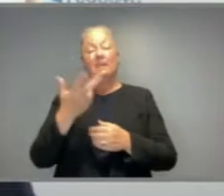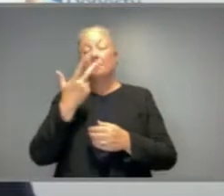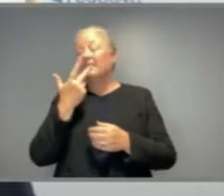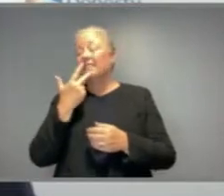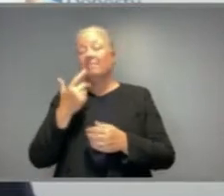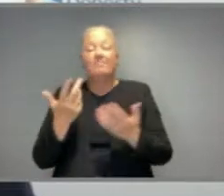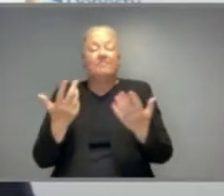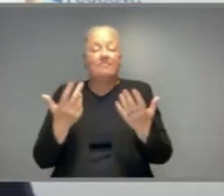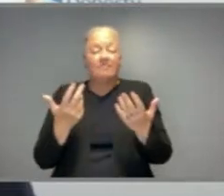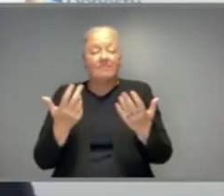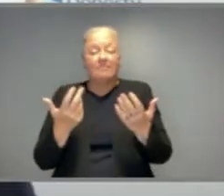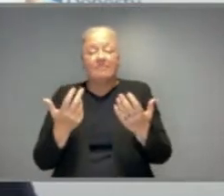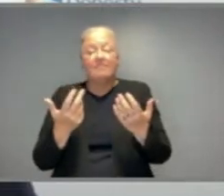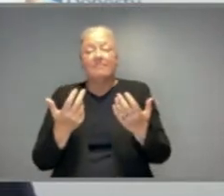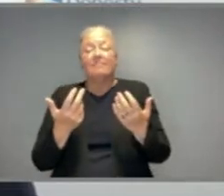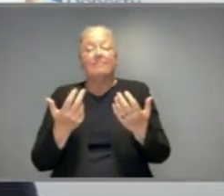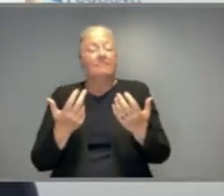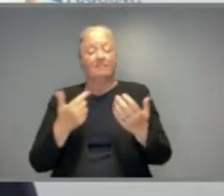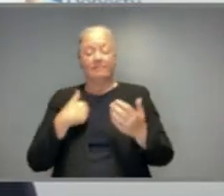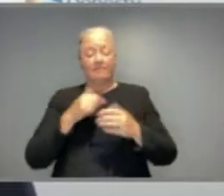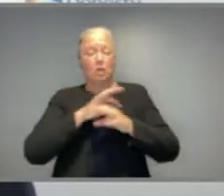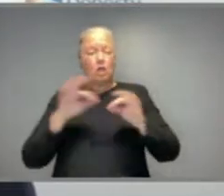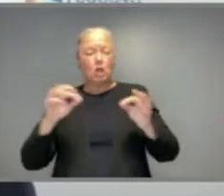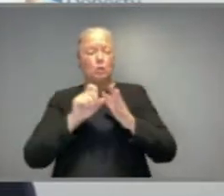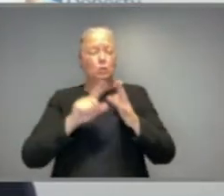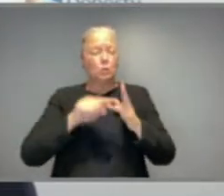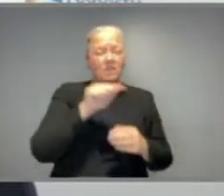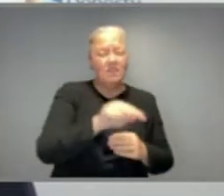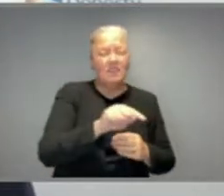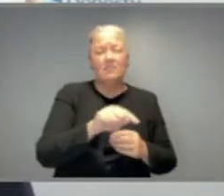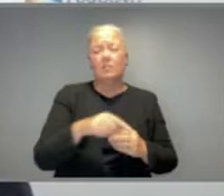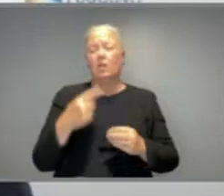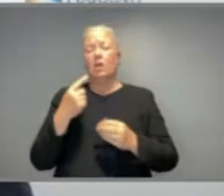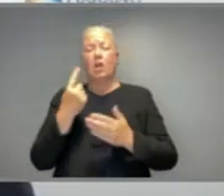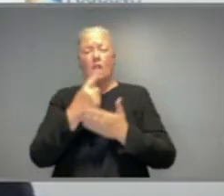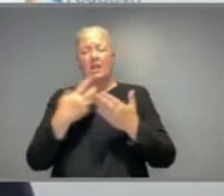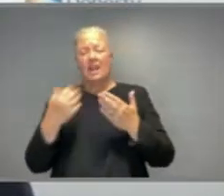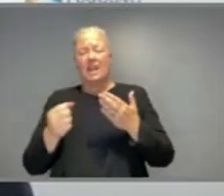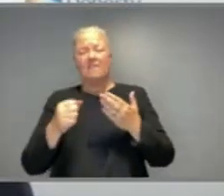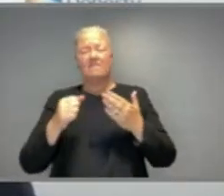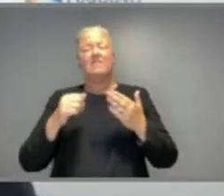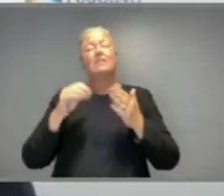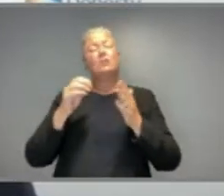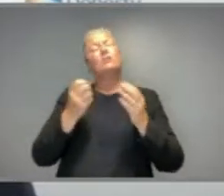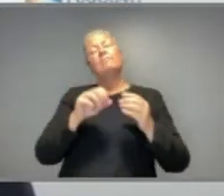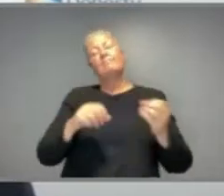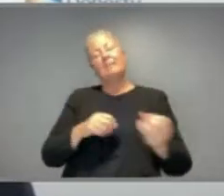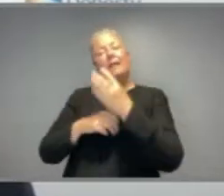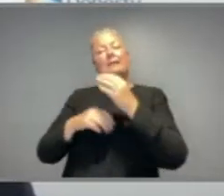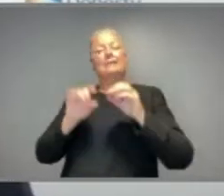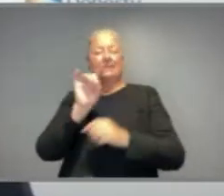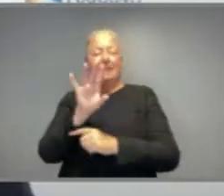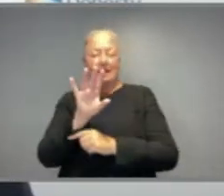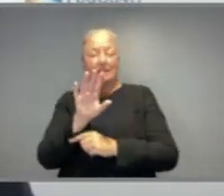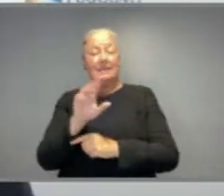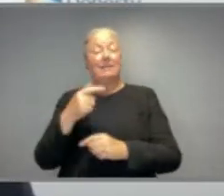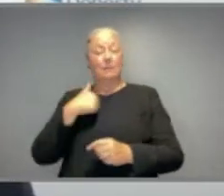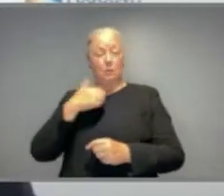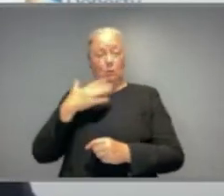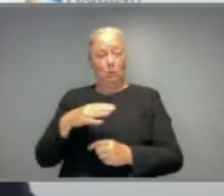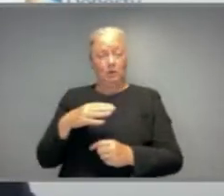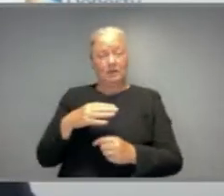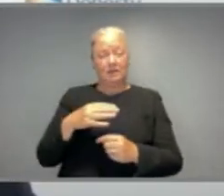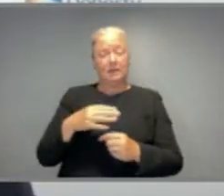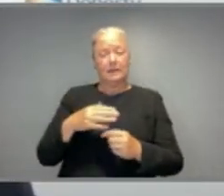public health response capacity, and having only baseline restrictions. So slide 10 indicates if we can keep some social measures